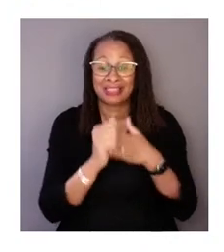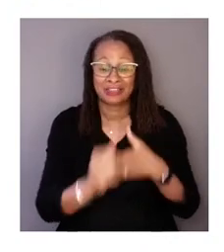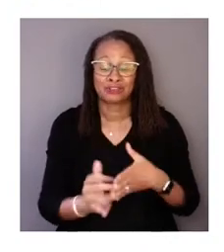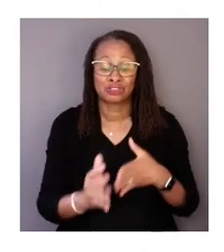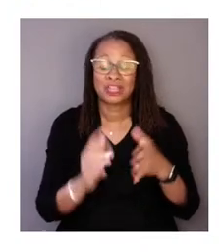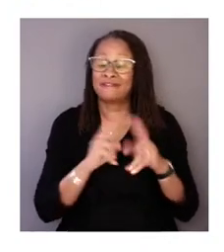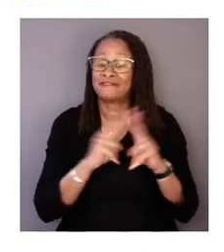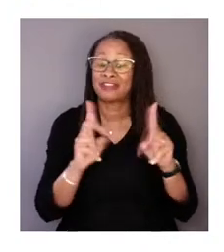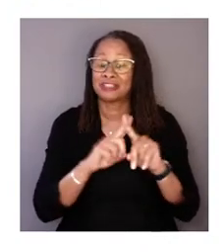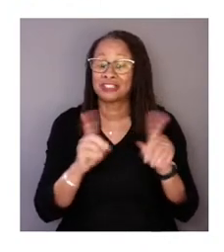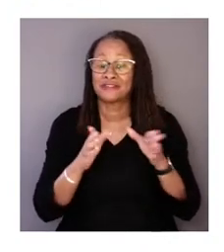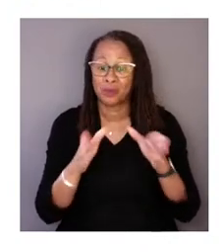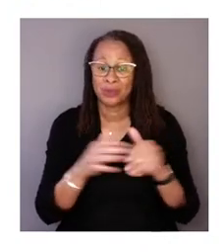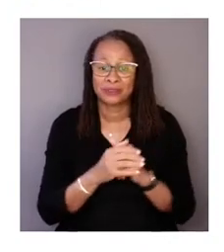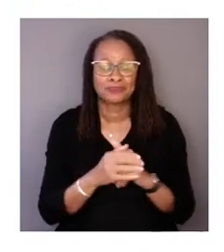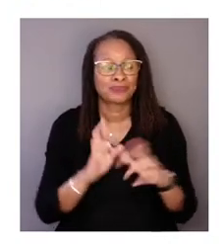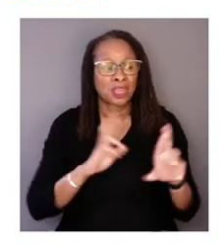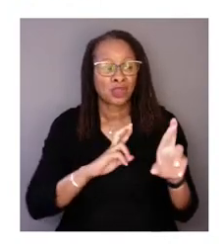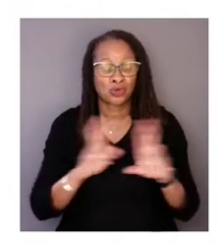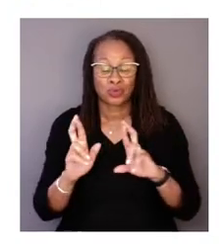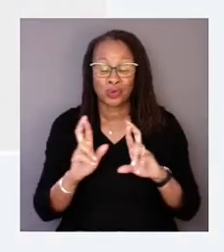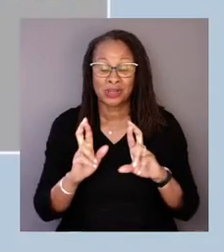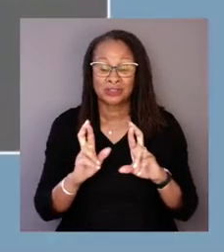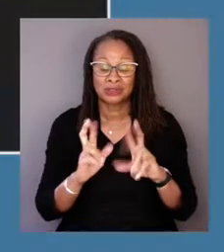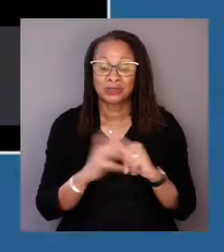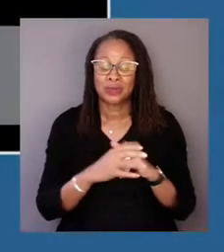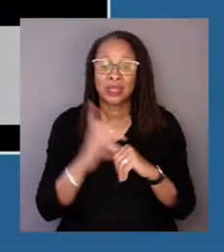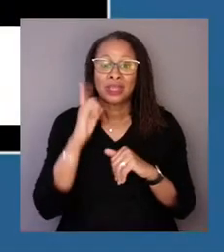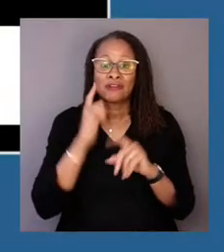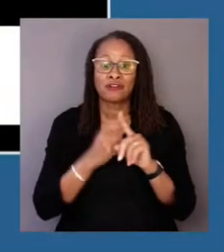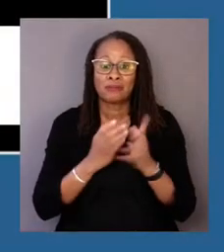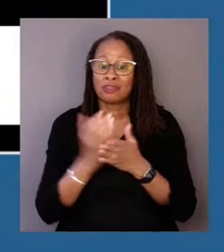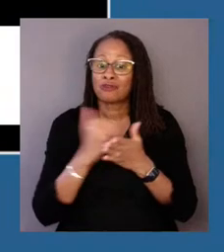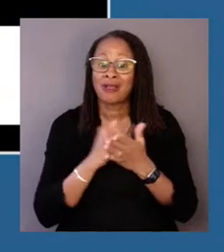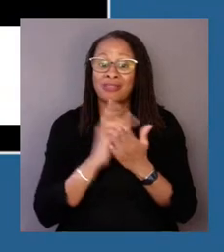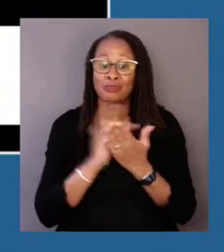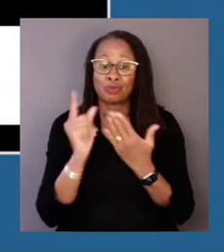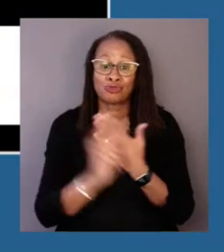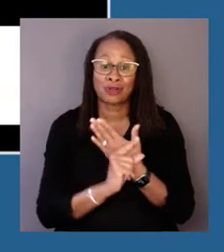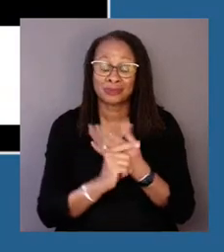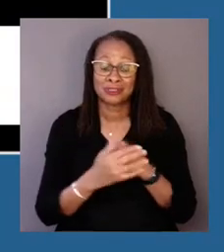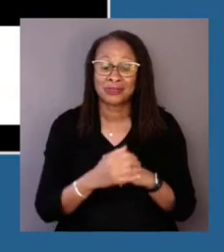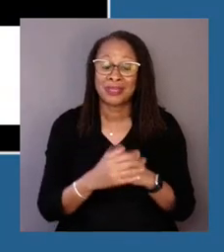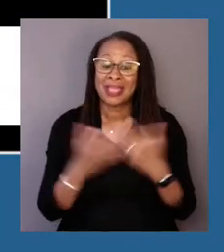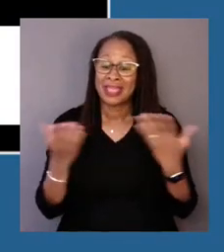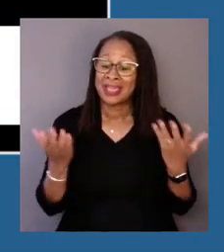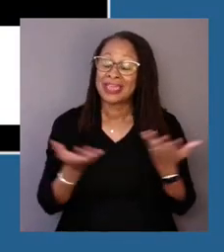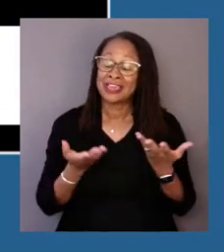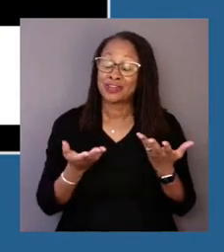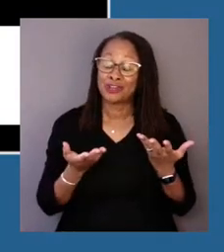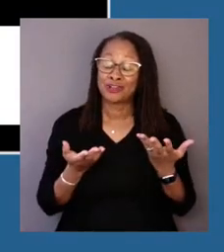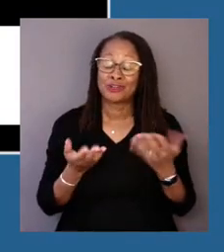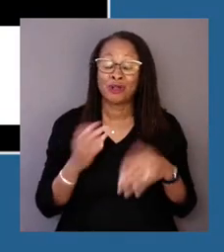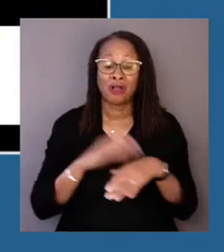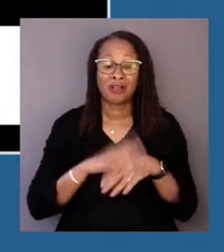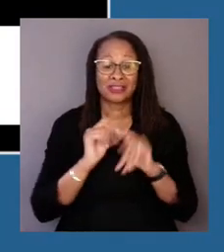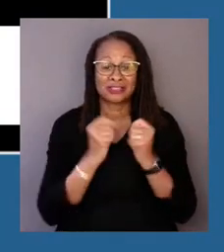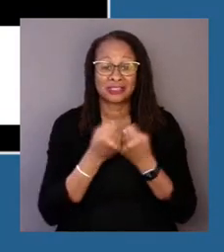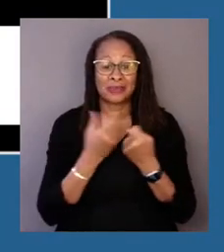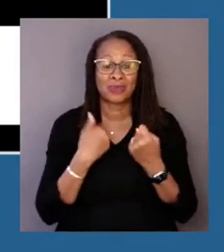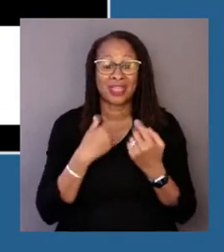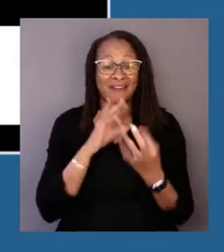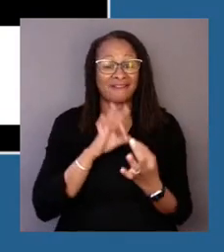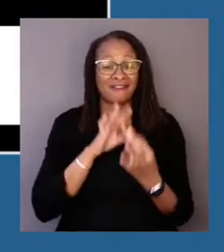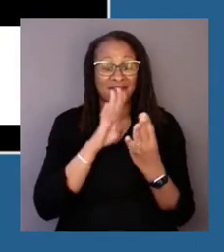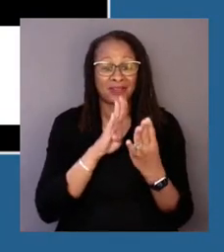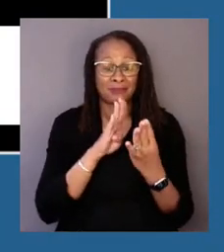forward to hearing from you throughout the show. And here on the Climate Museum team, we have a feedback loop, so we will be hearing